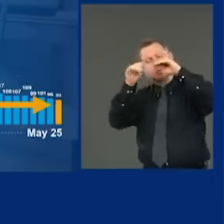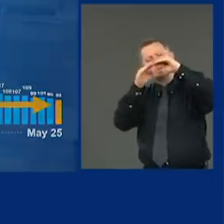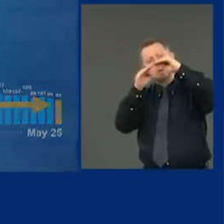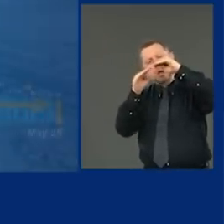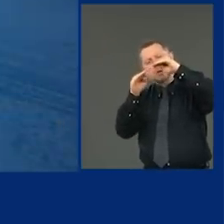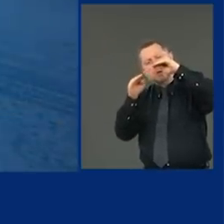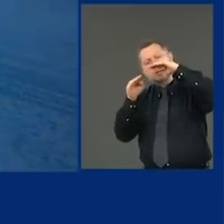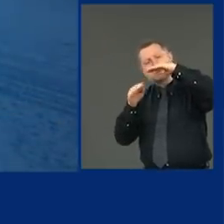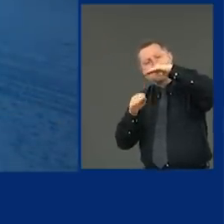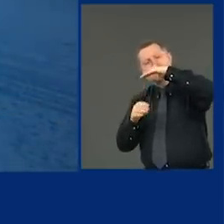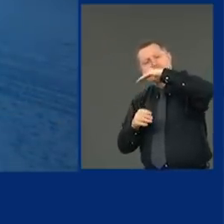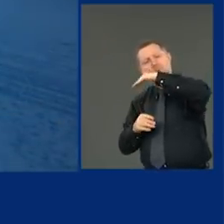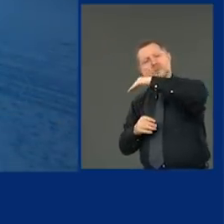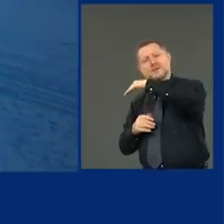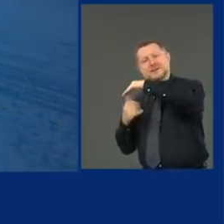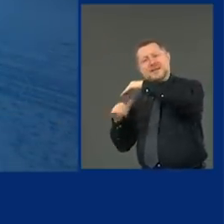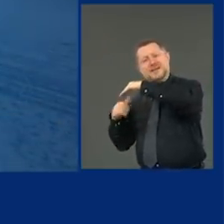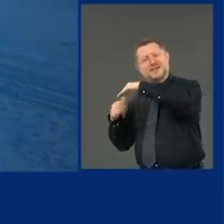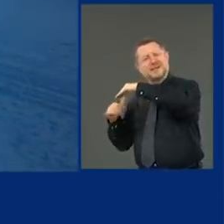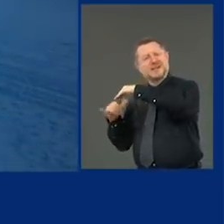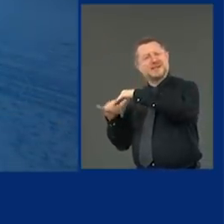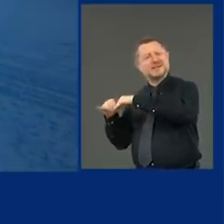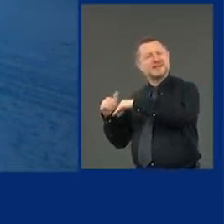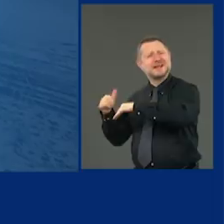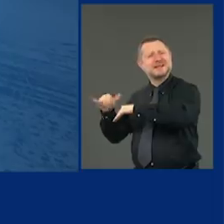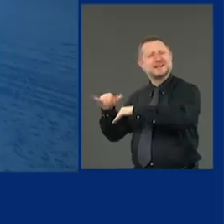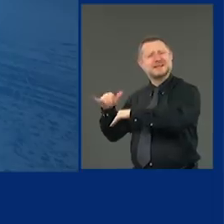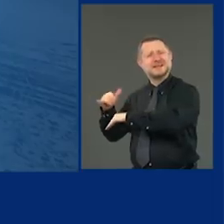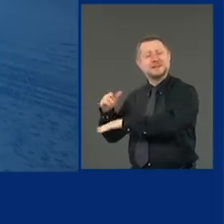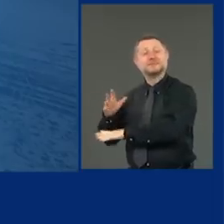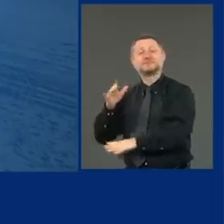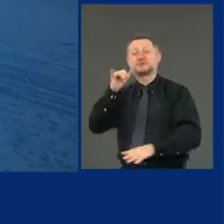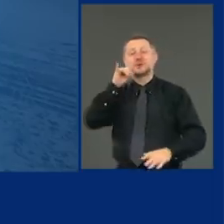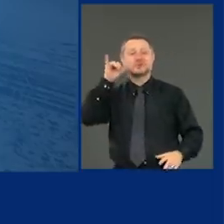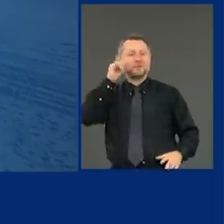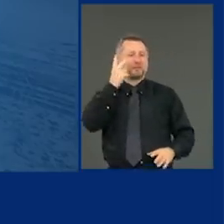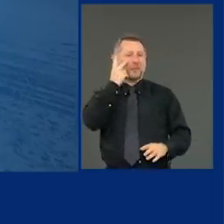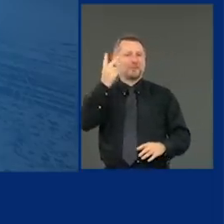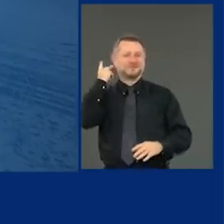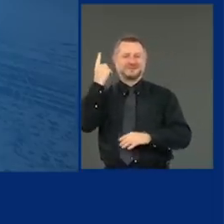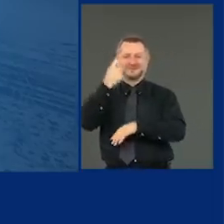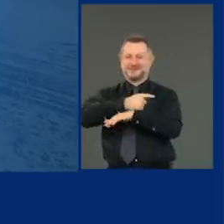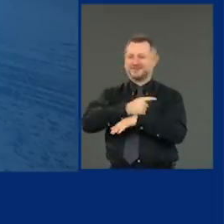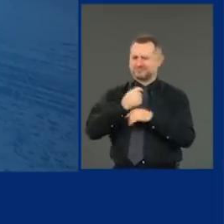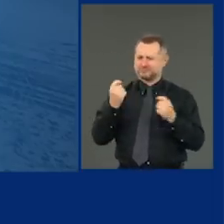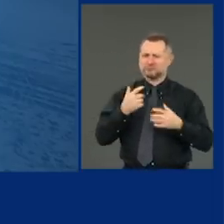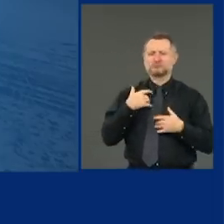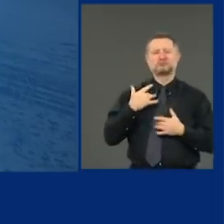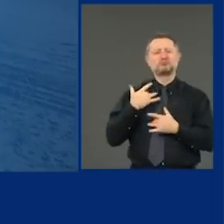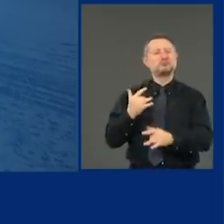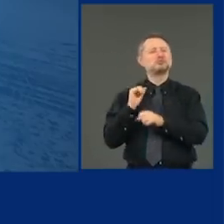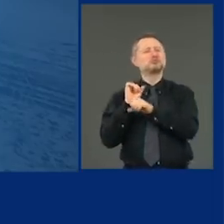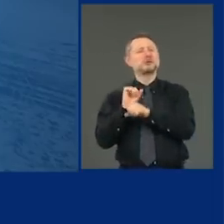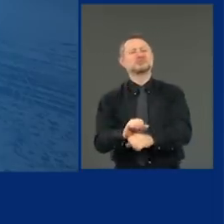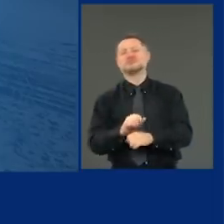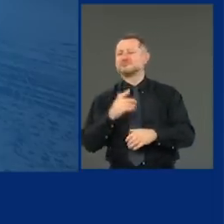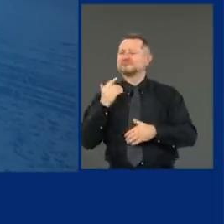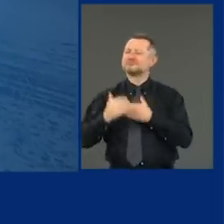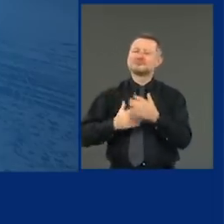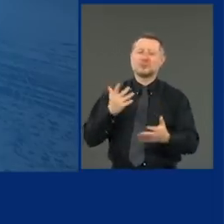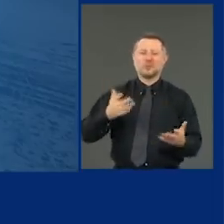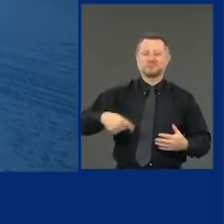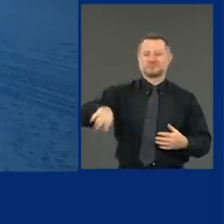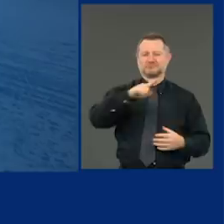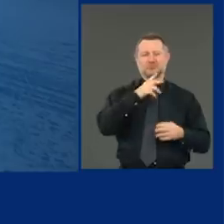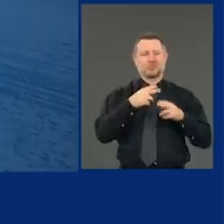still coming down. Yesterday was Memorial Day, and traditionally Memorial Day is a pivot point.